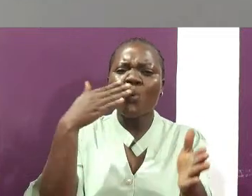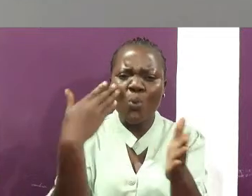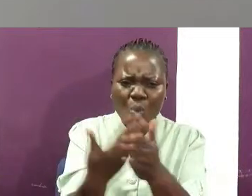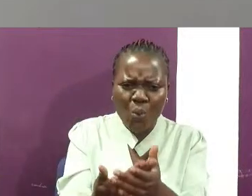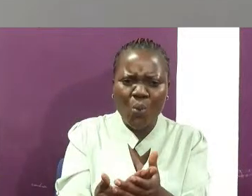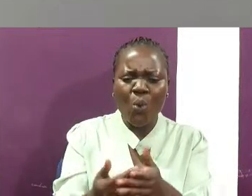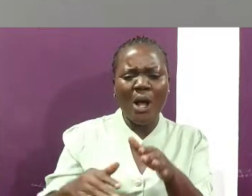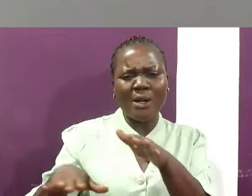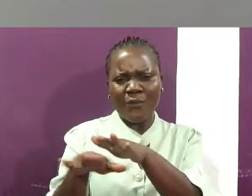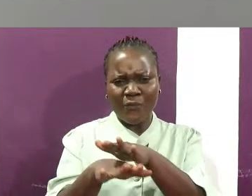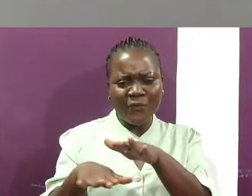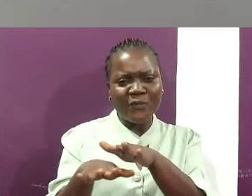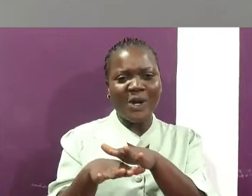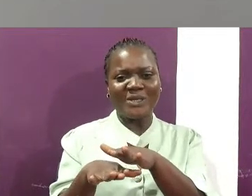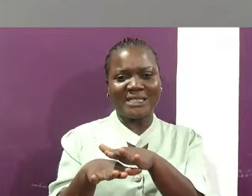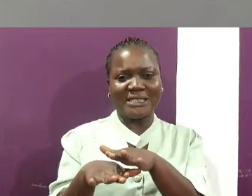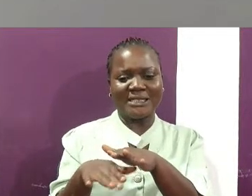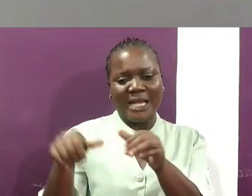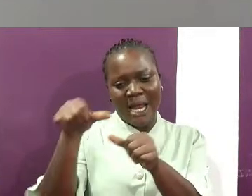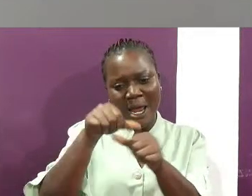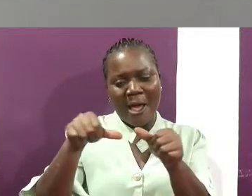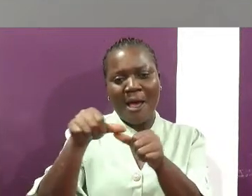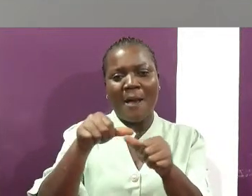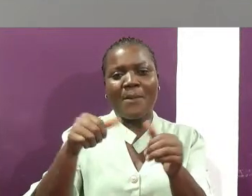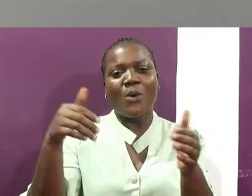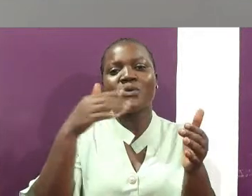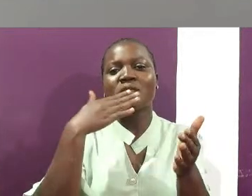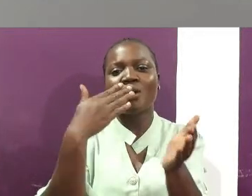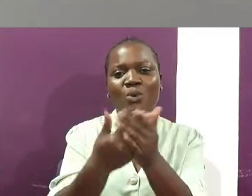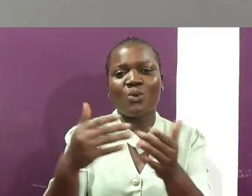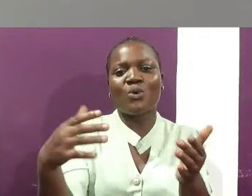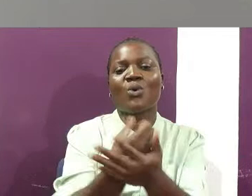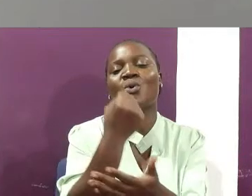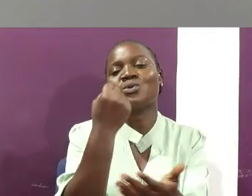And the church is supposed to preach the gospel,